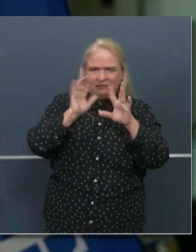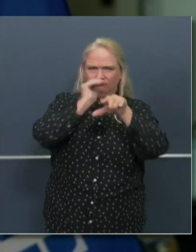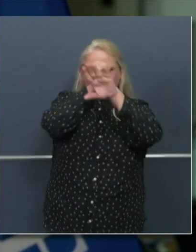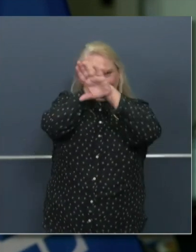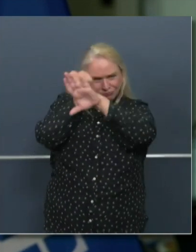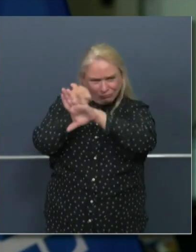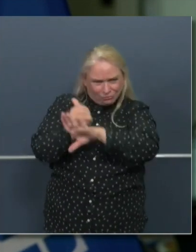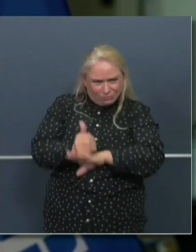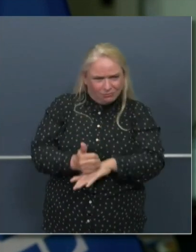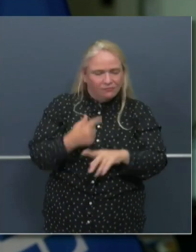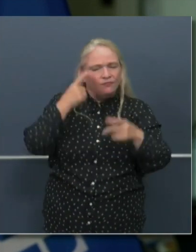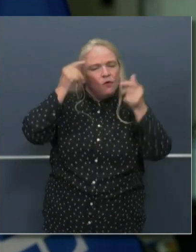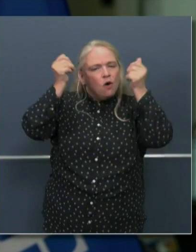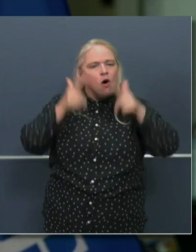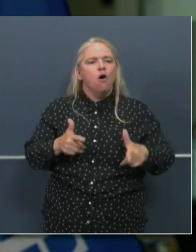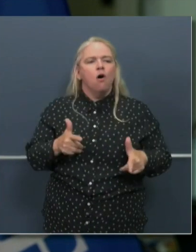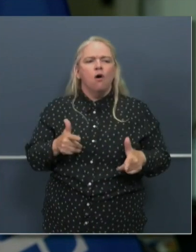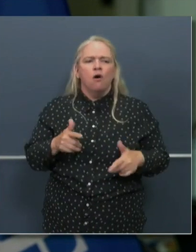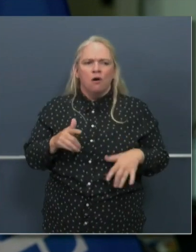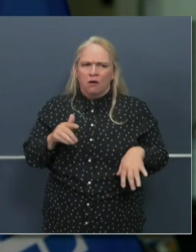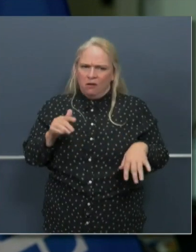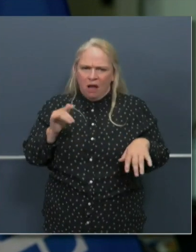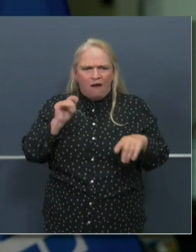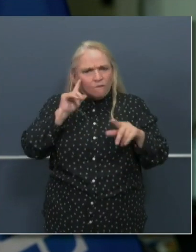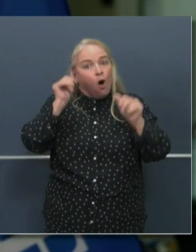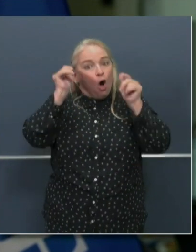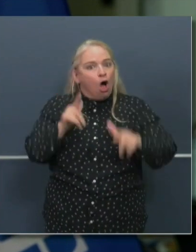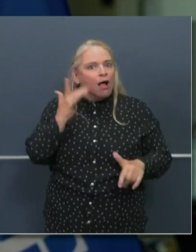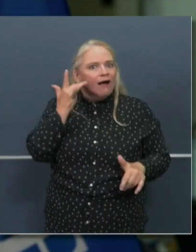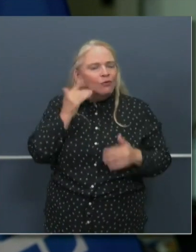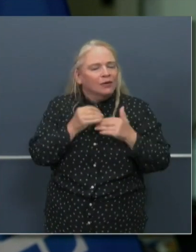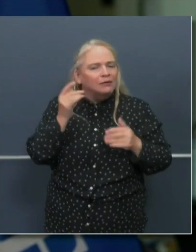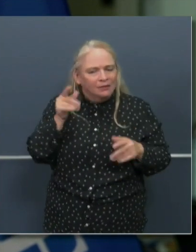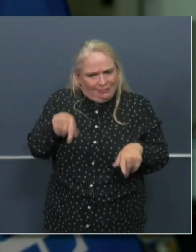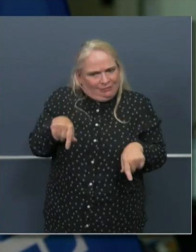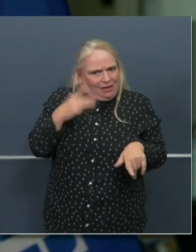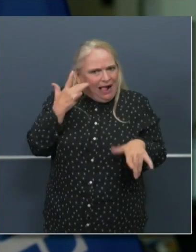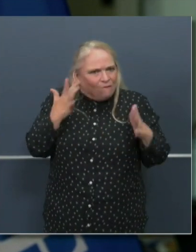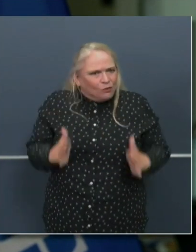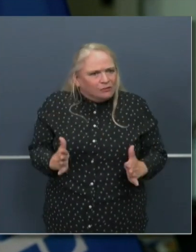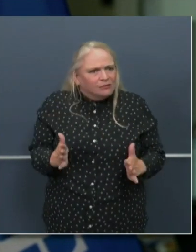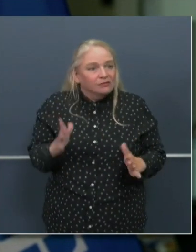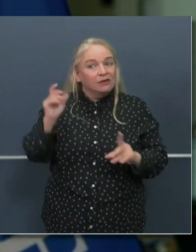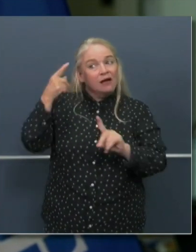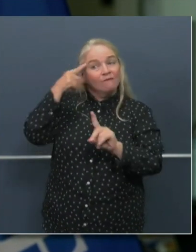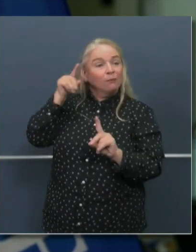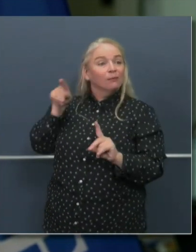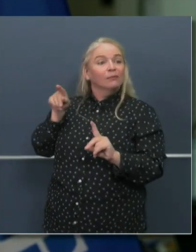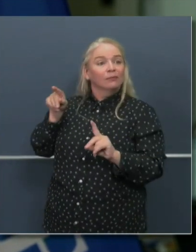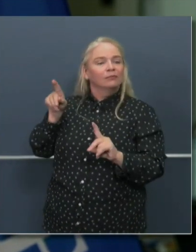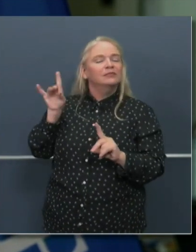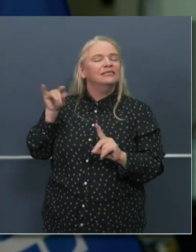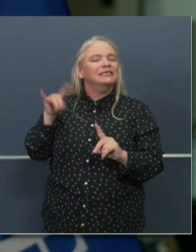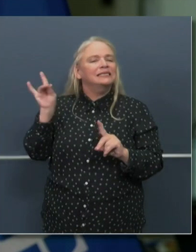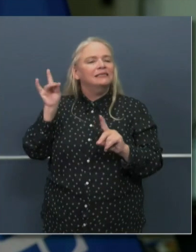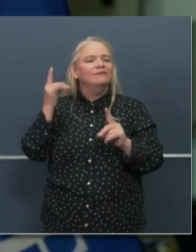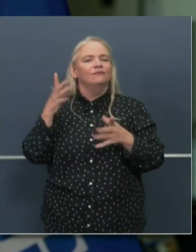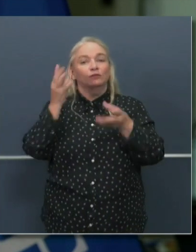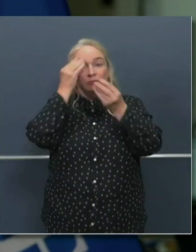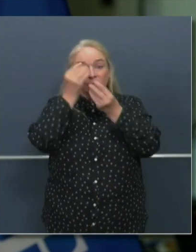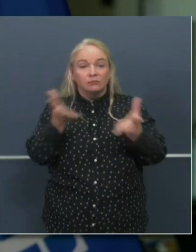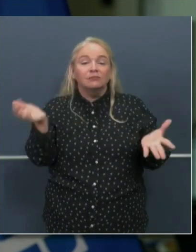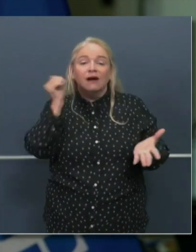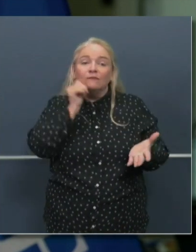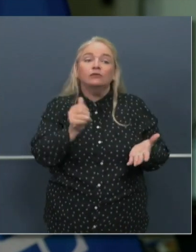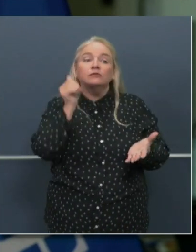all Californians. And that is for good reason. The governor has been briefing everybody on a daily basis